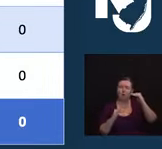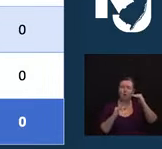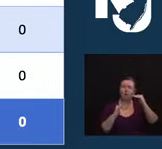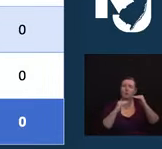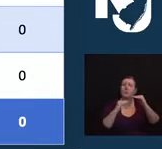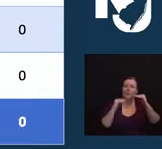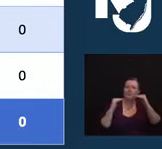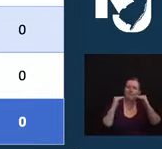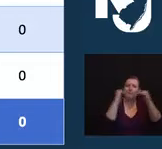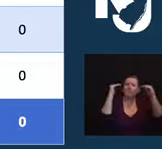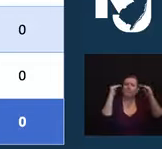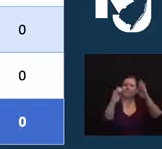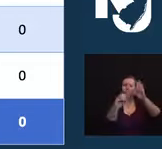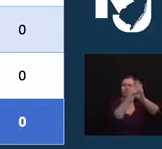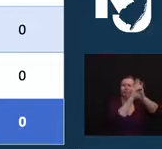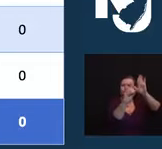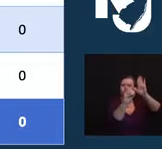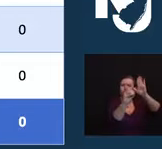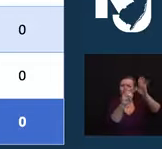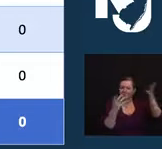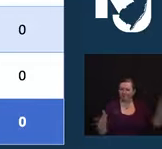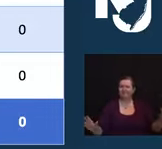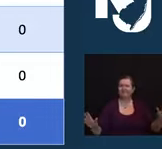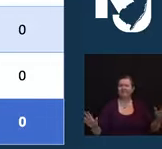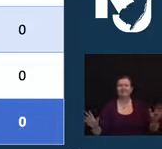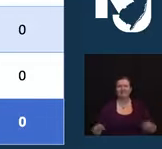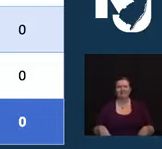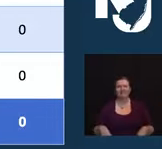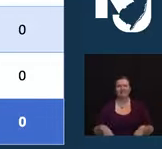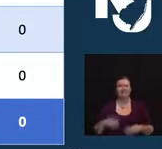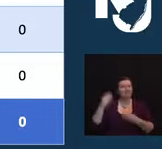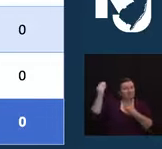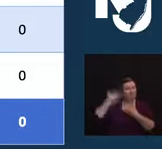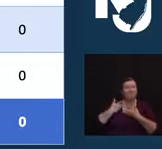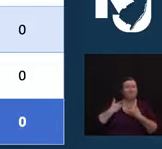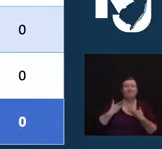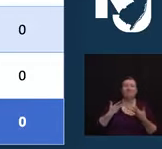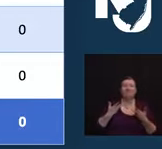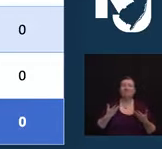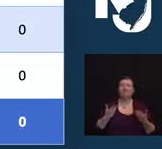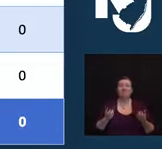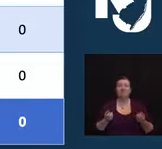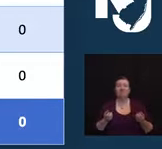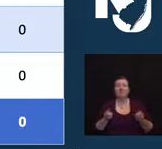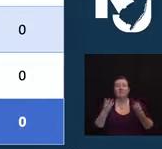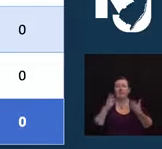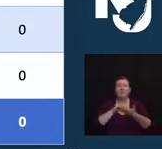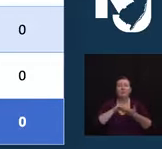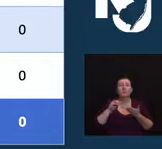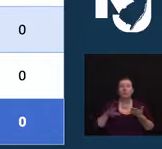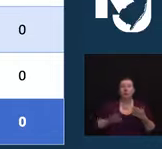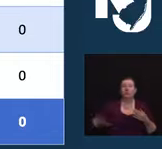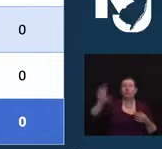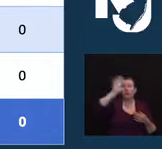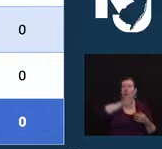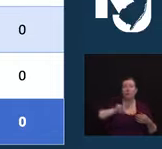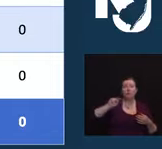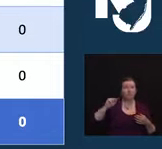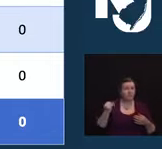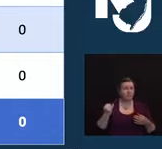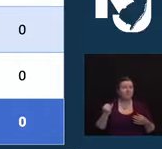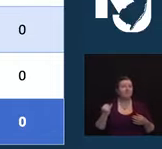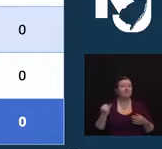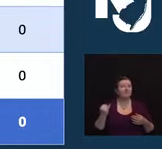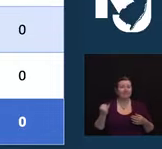from our schools and districts, the reported number of students across New Jersey still lacking either a device or connectivity for